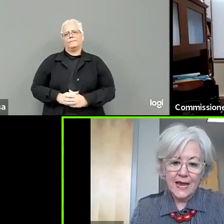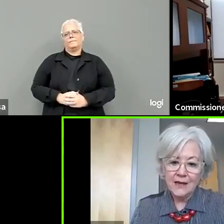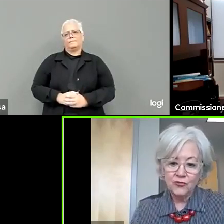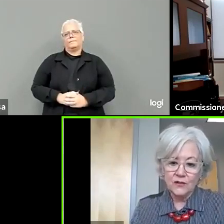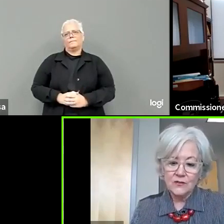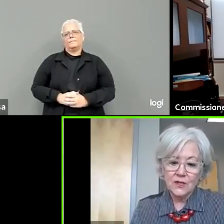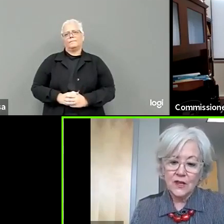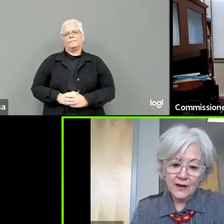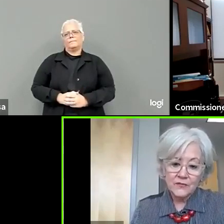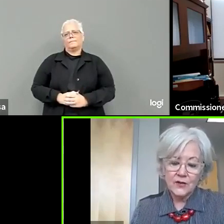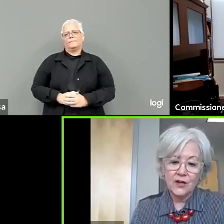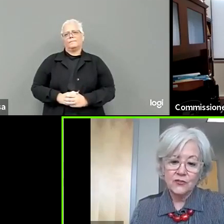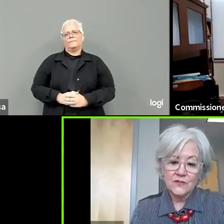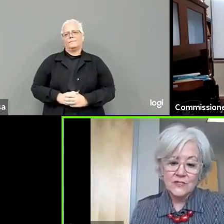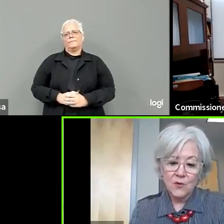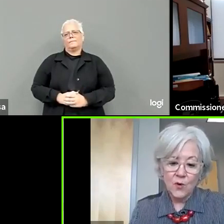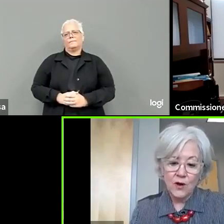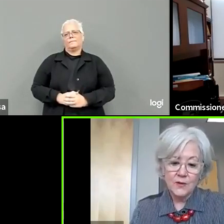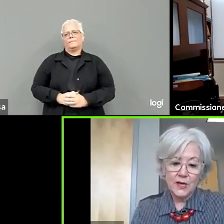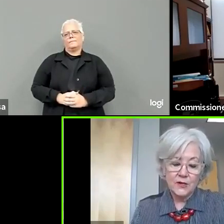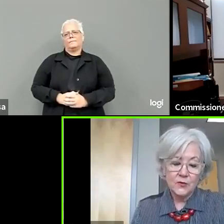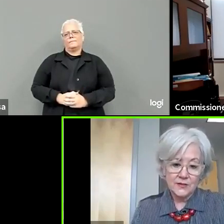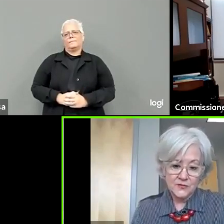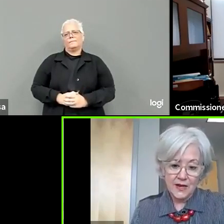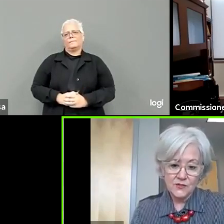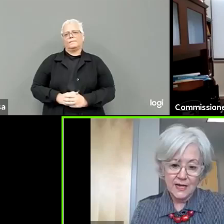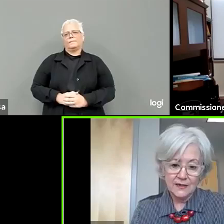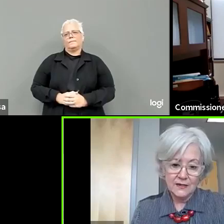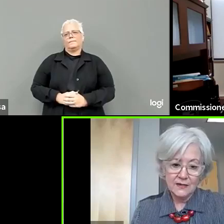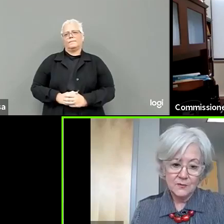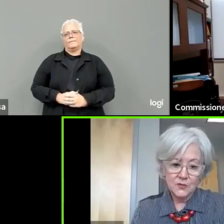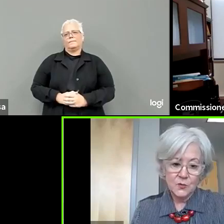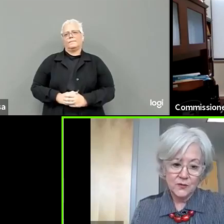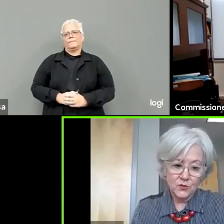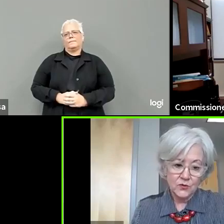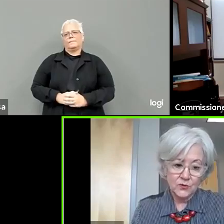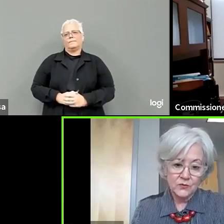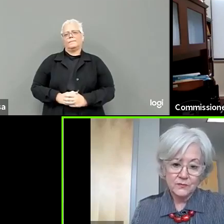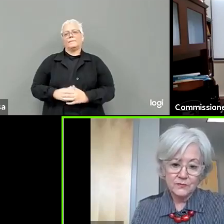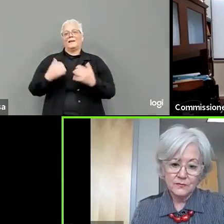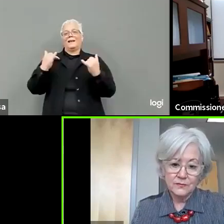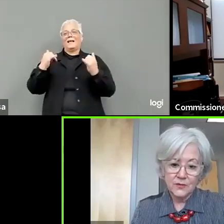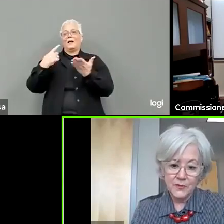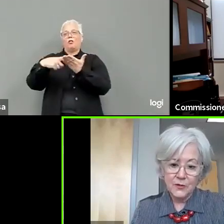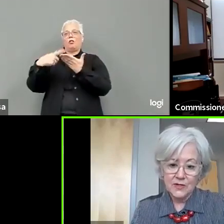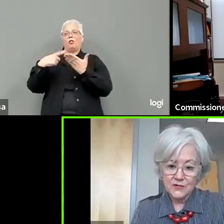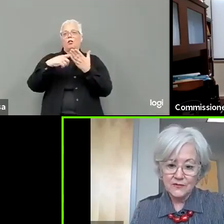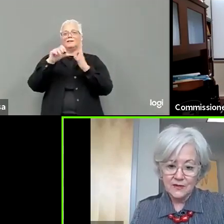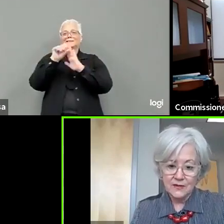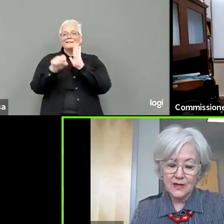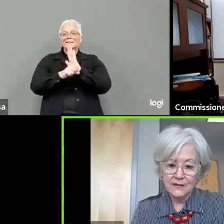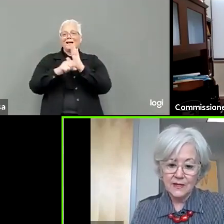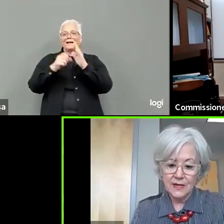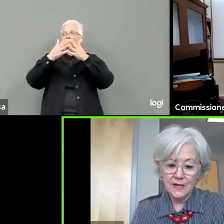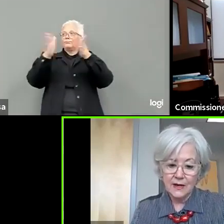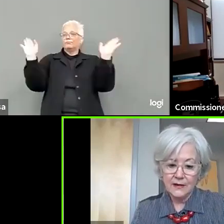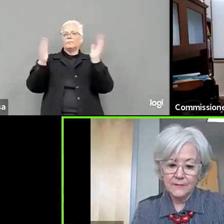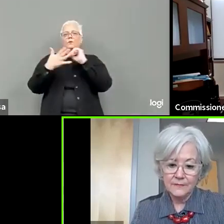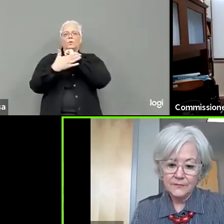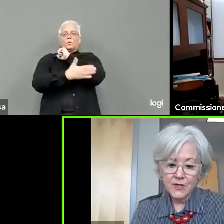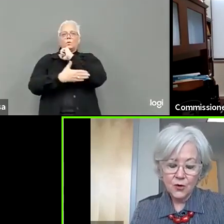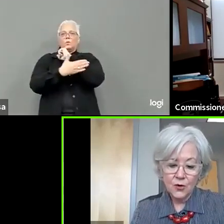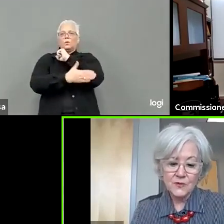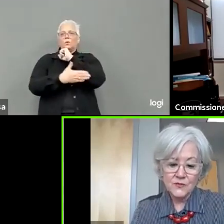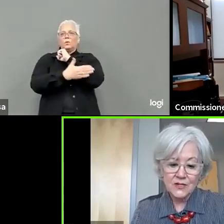some variation. There's a lot of variation statewide about who gets vaccinated between the rural communities